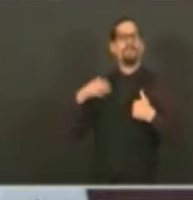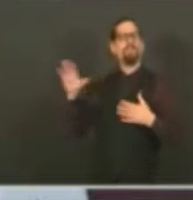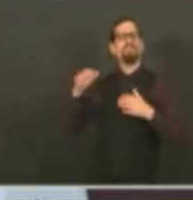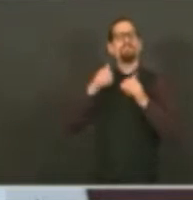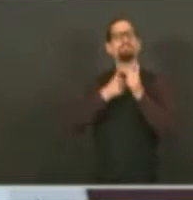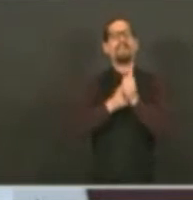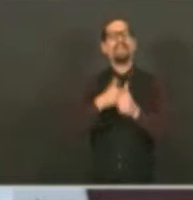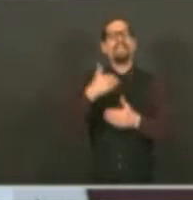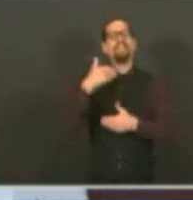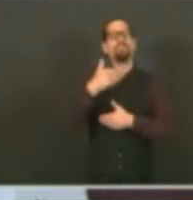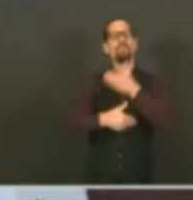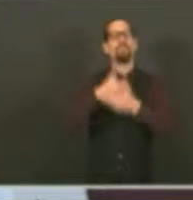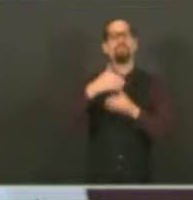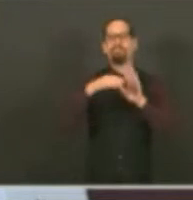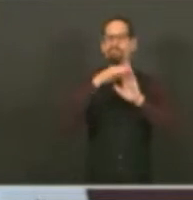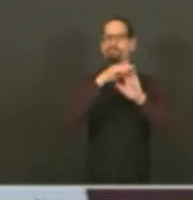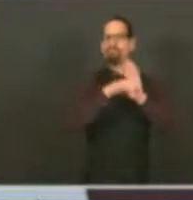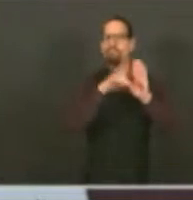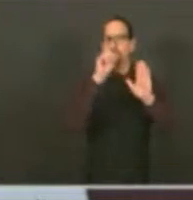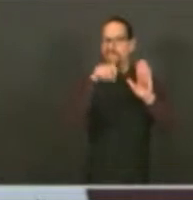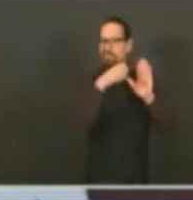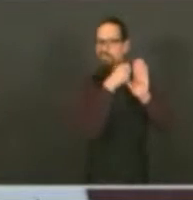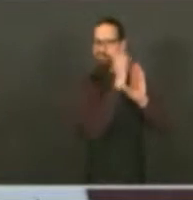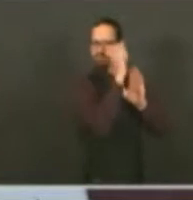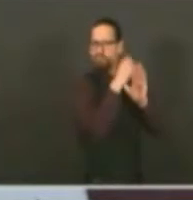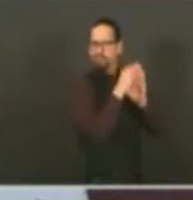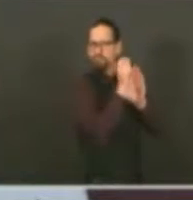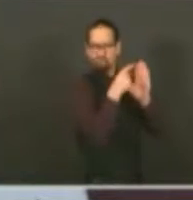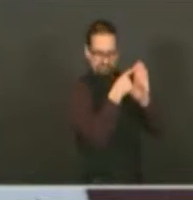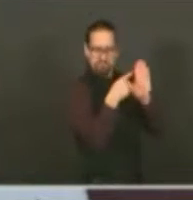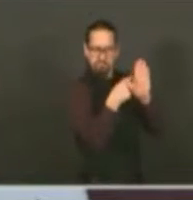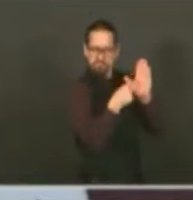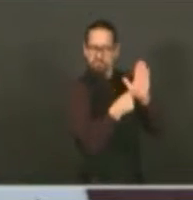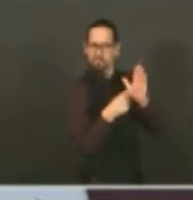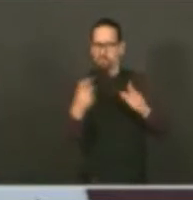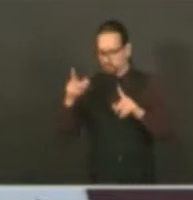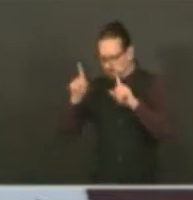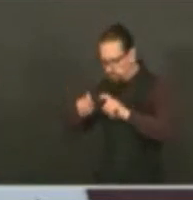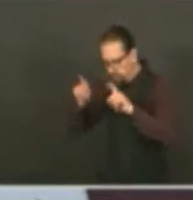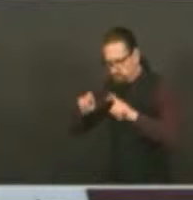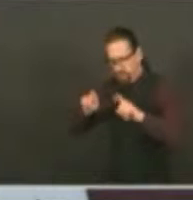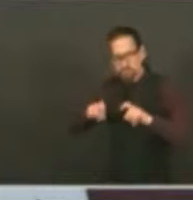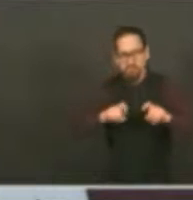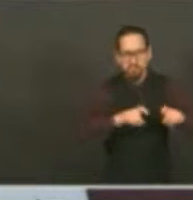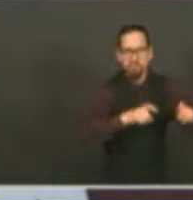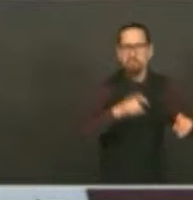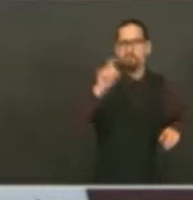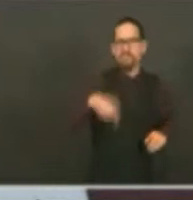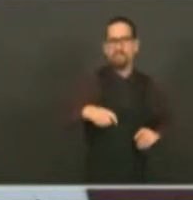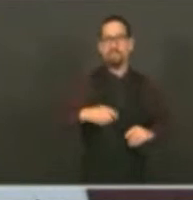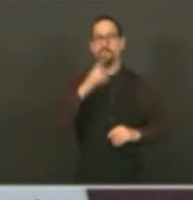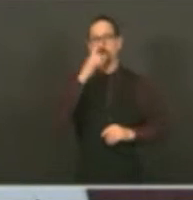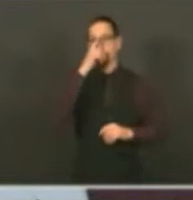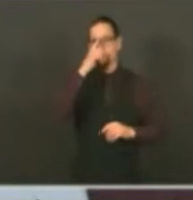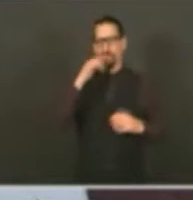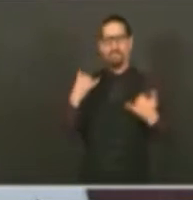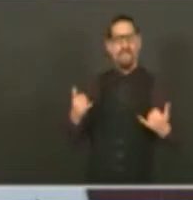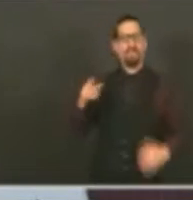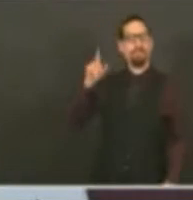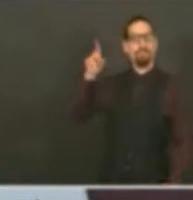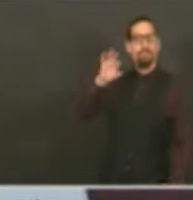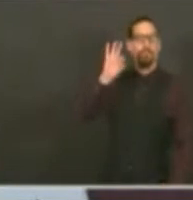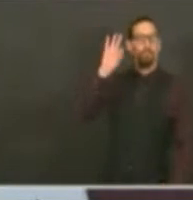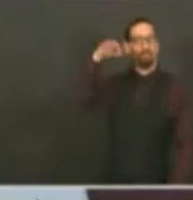and this is an important day in the development of vaccines, is that the FDA is meeting to review the safety data on the Pfizer